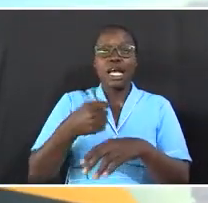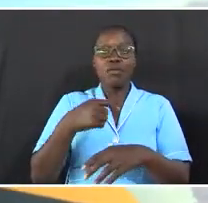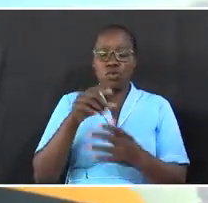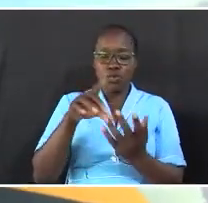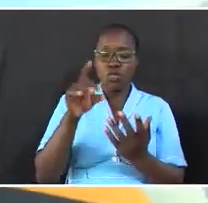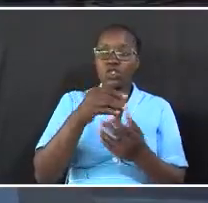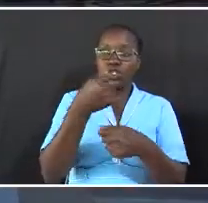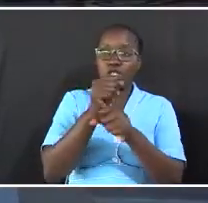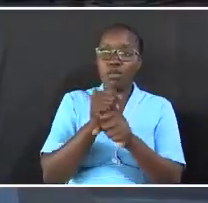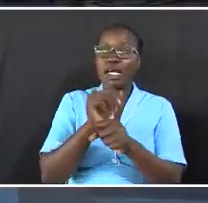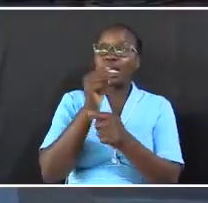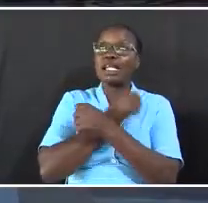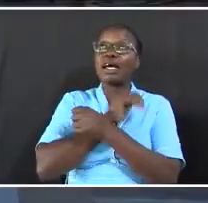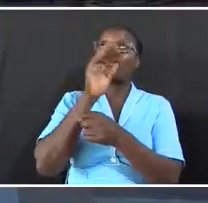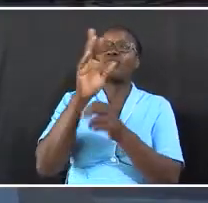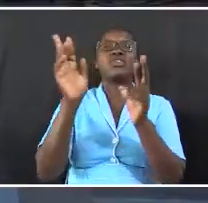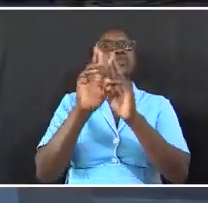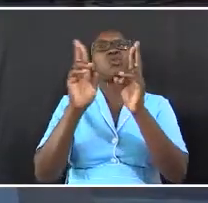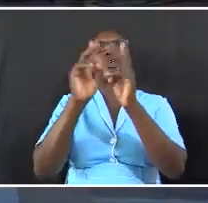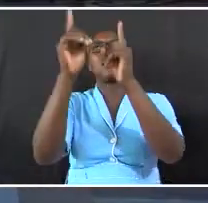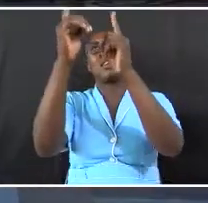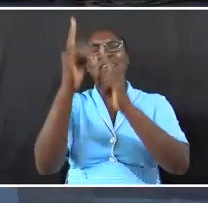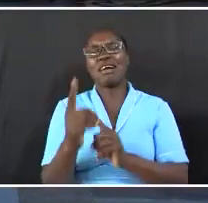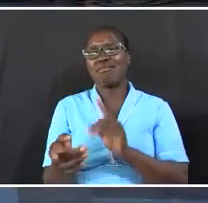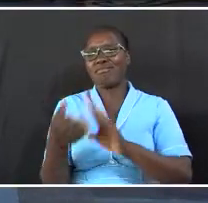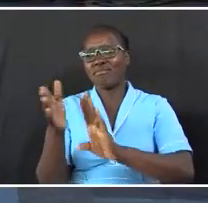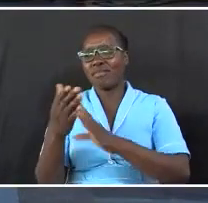choices, his love had already come to us.